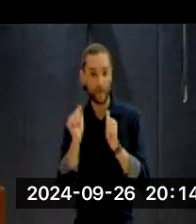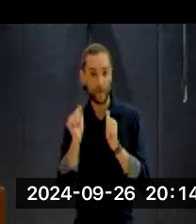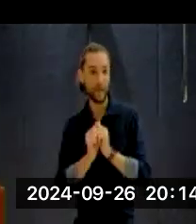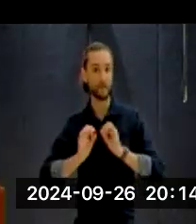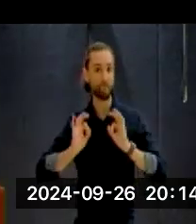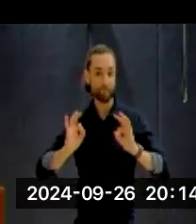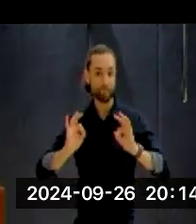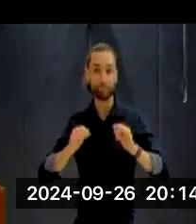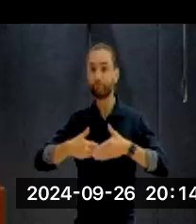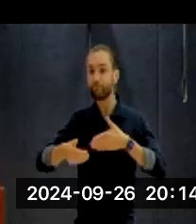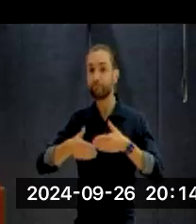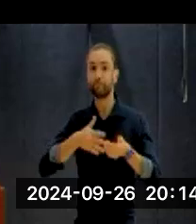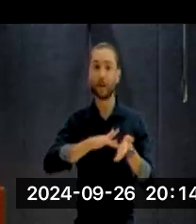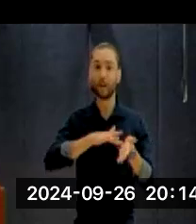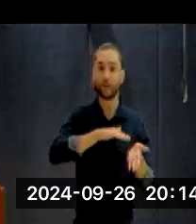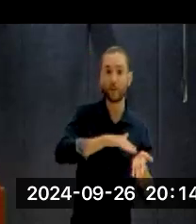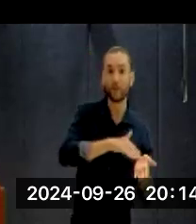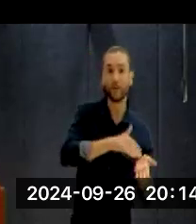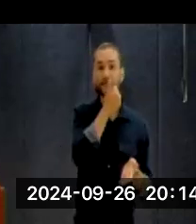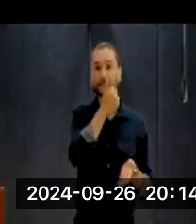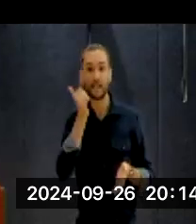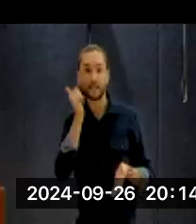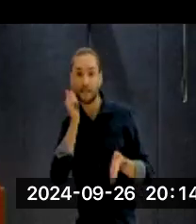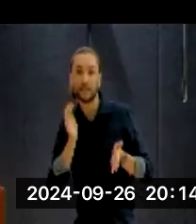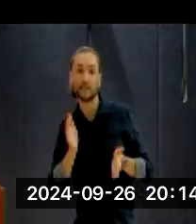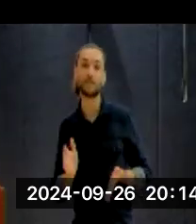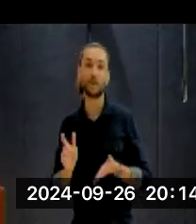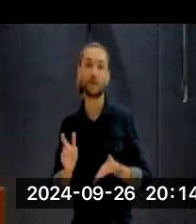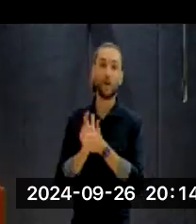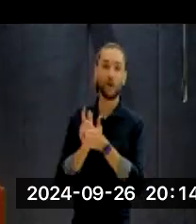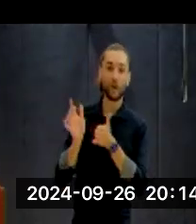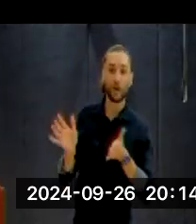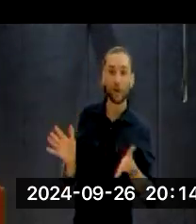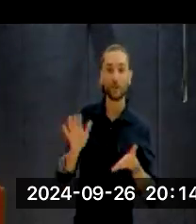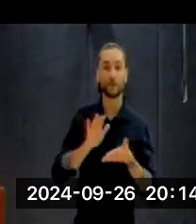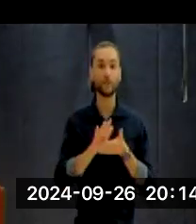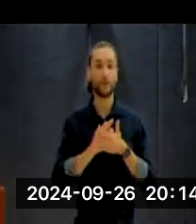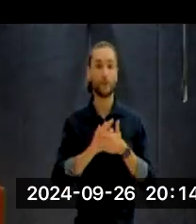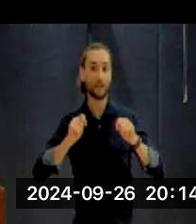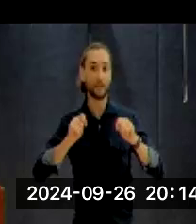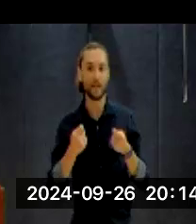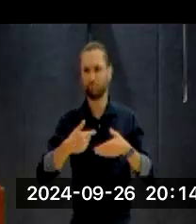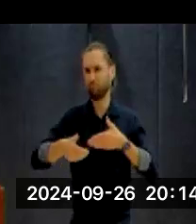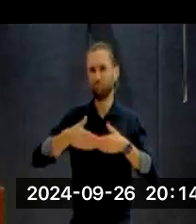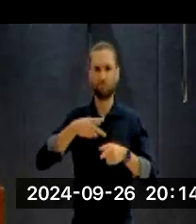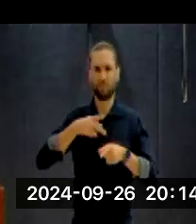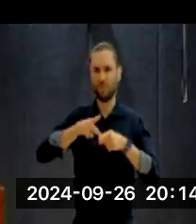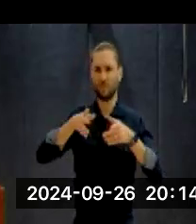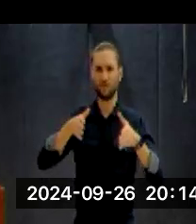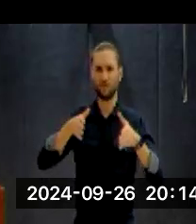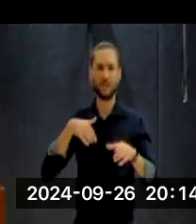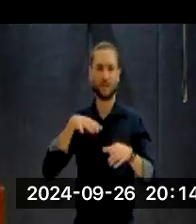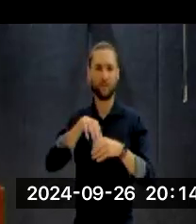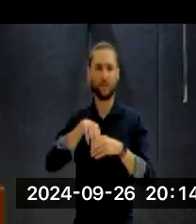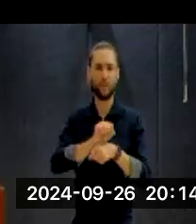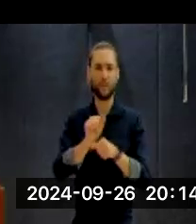medical doctors, dentists, lawyers, school team, other, professionals that may work. And I think